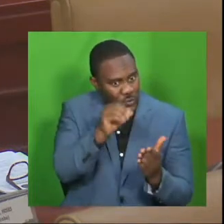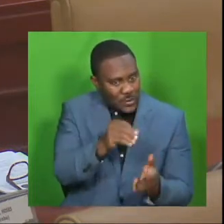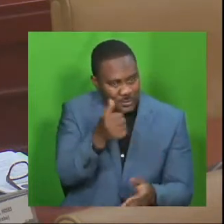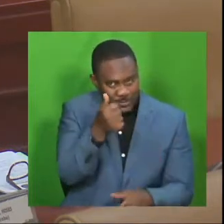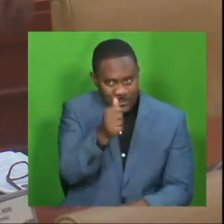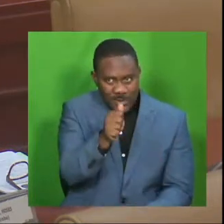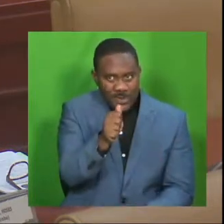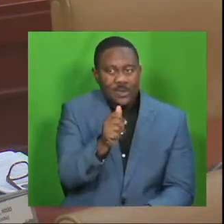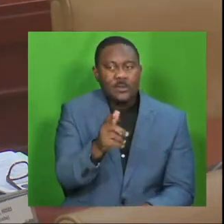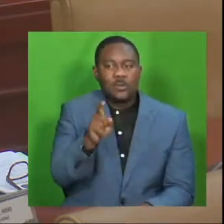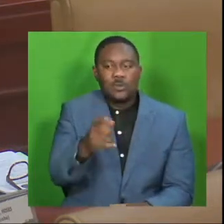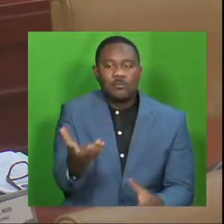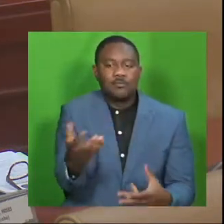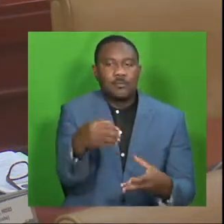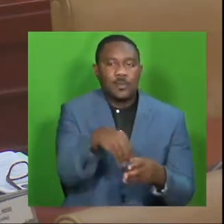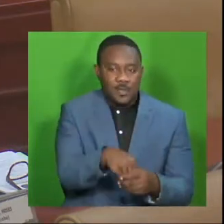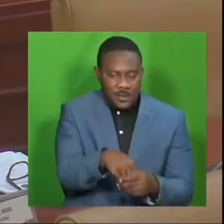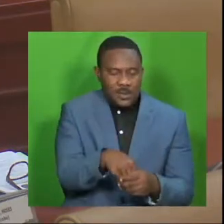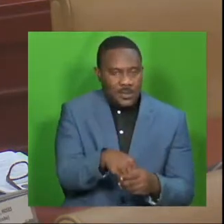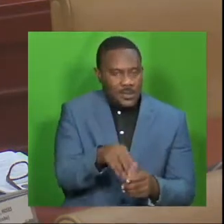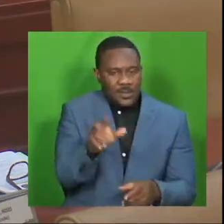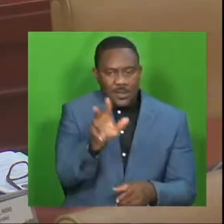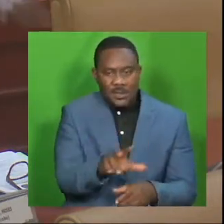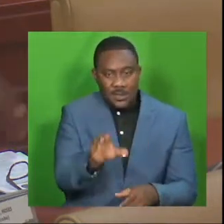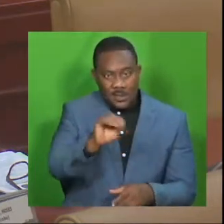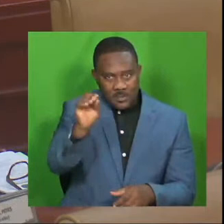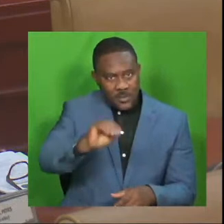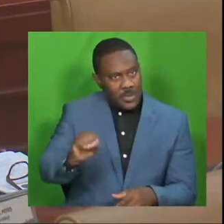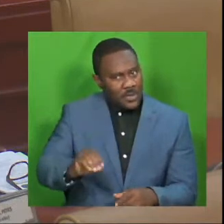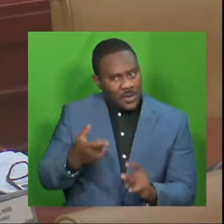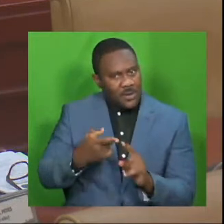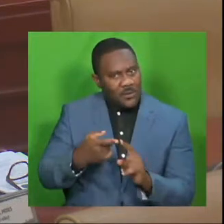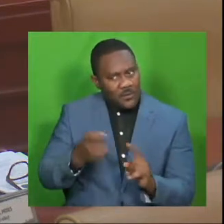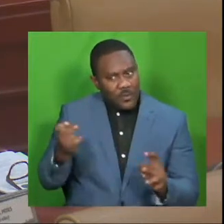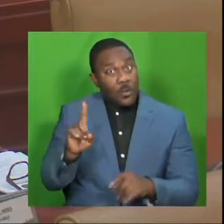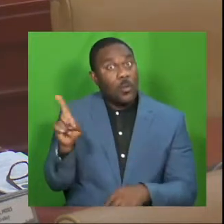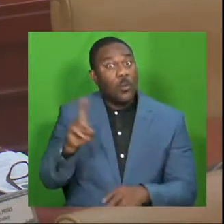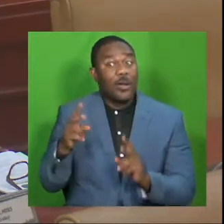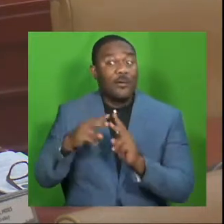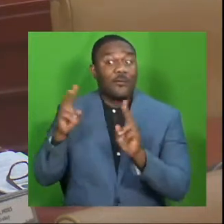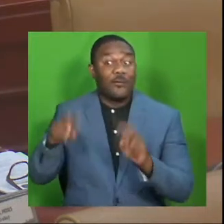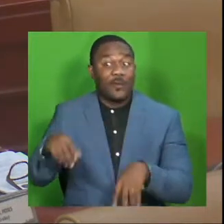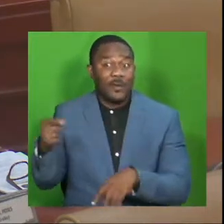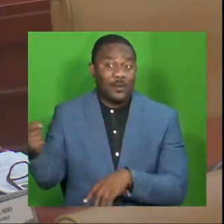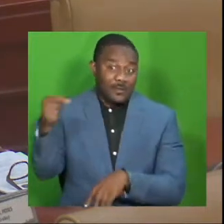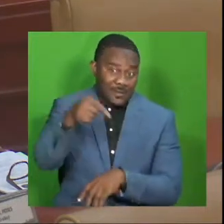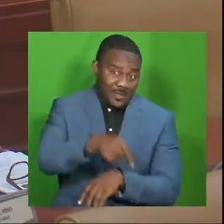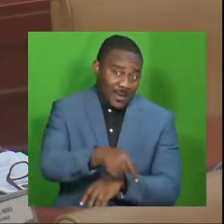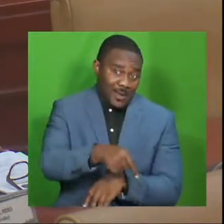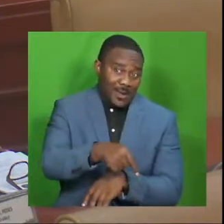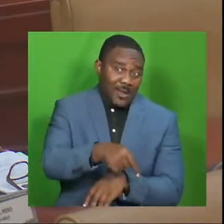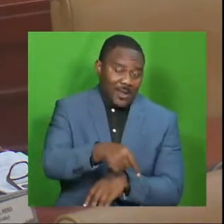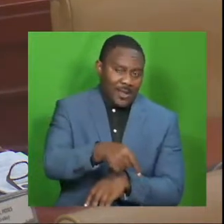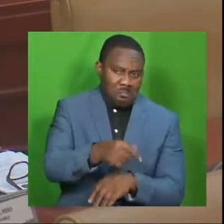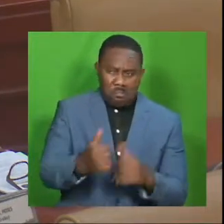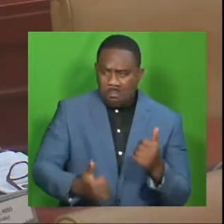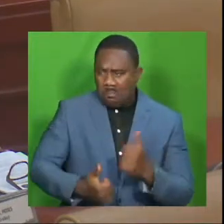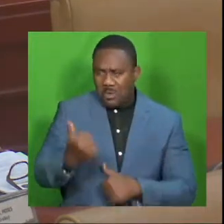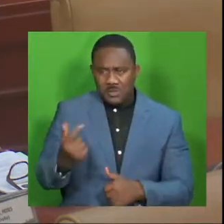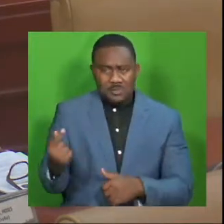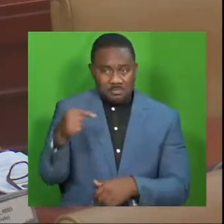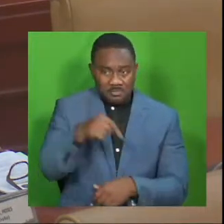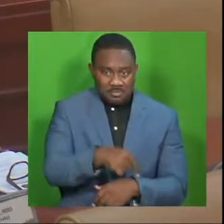enroll 30% of the students from the rural areas. That is where you do see the slow learners. And when they come